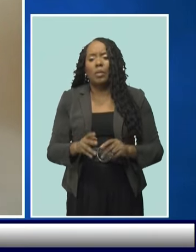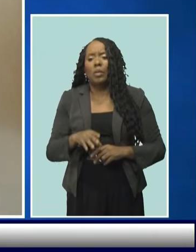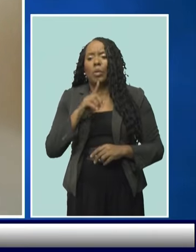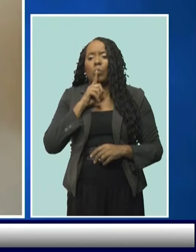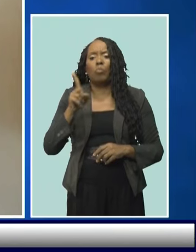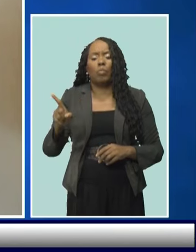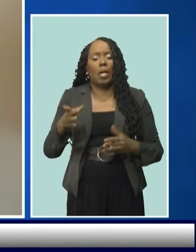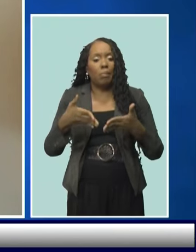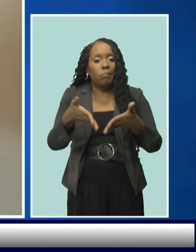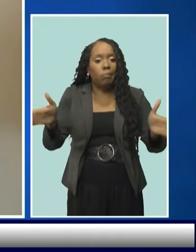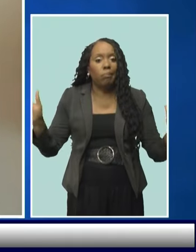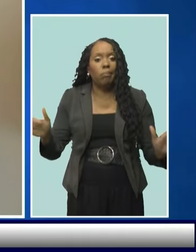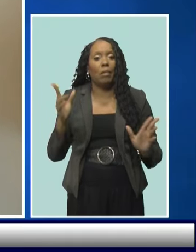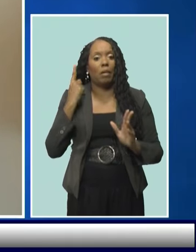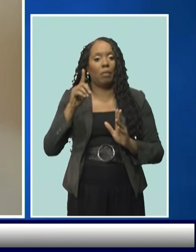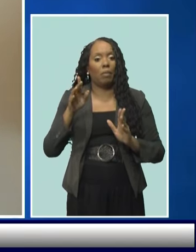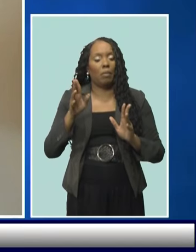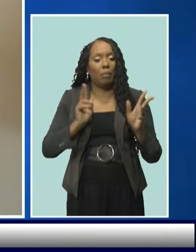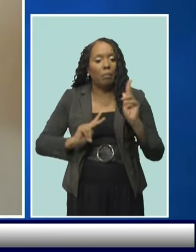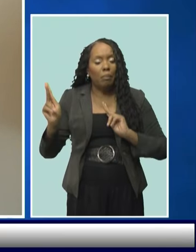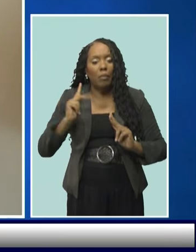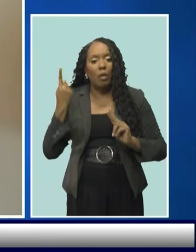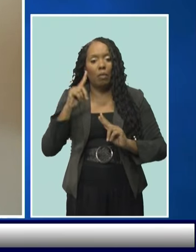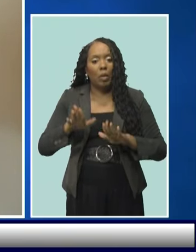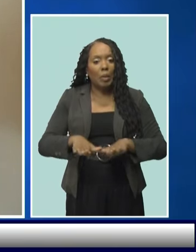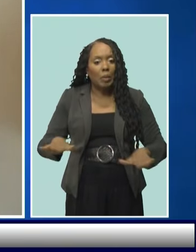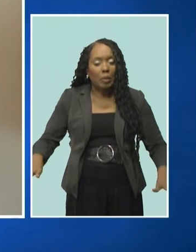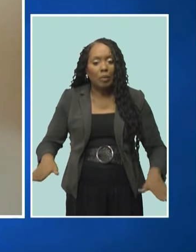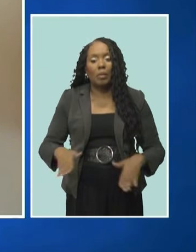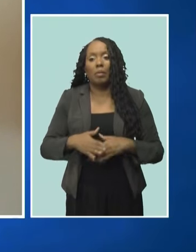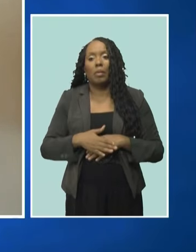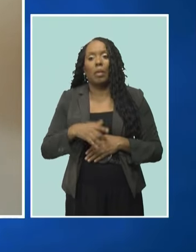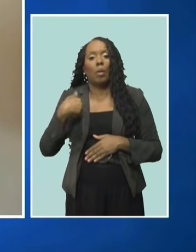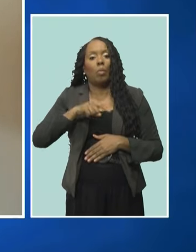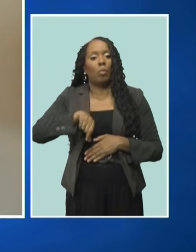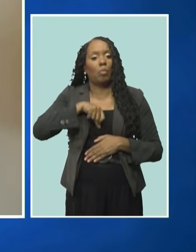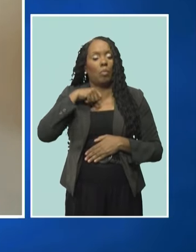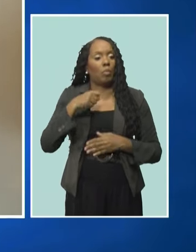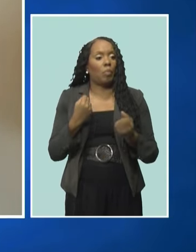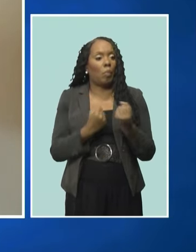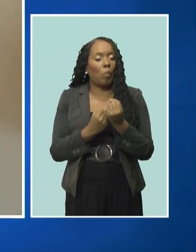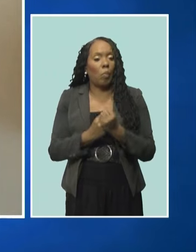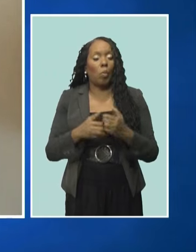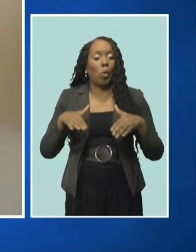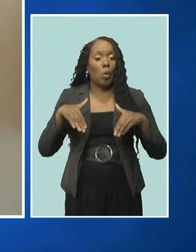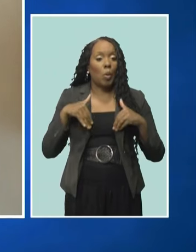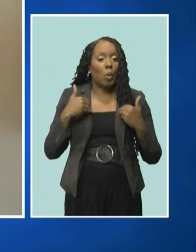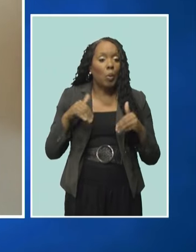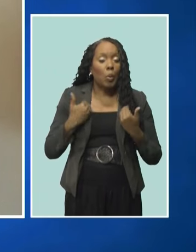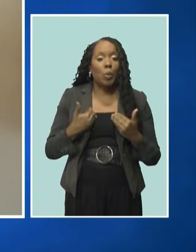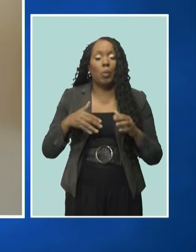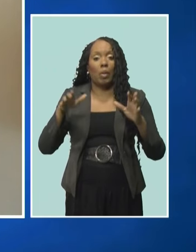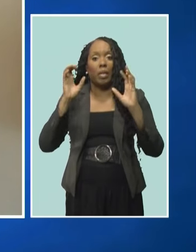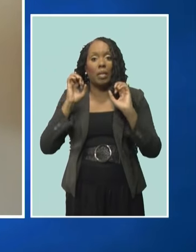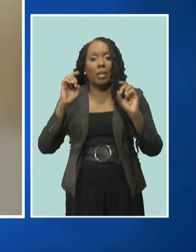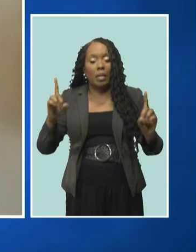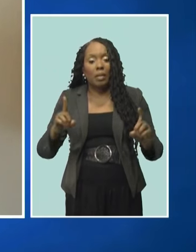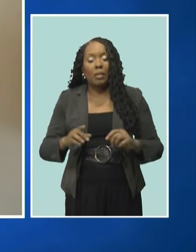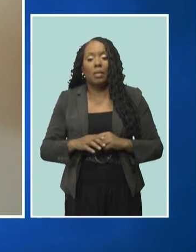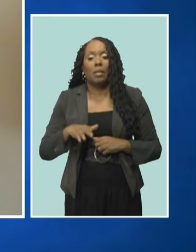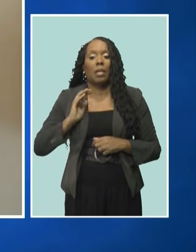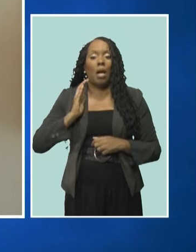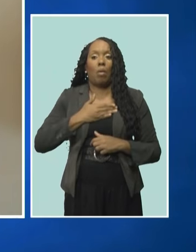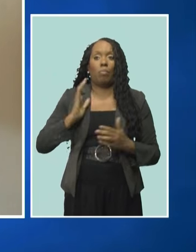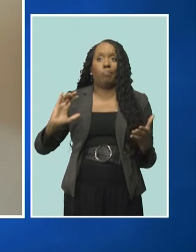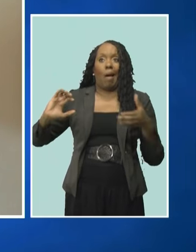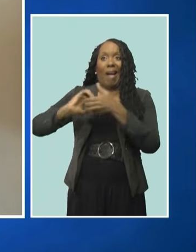future. And in keeping with that purpose, we are proud in Barbados to support youth and education. And we have our valued partnership with